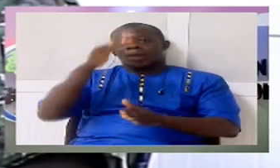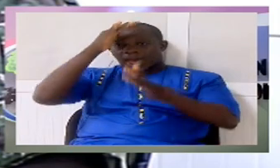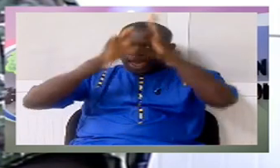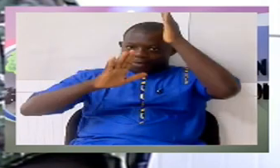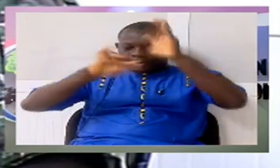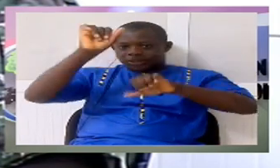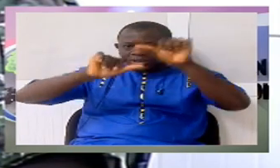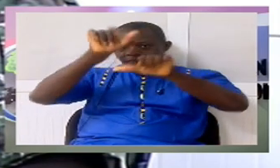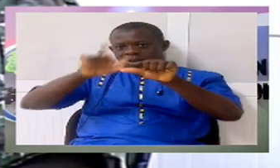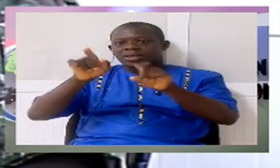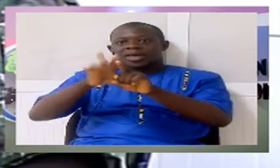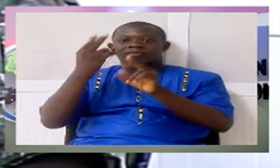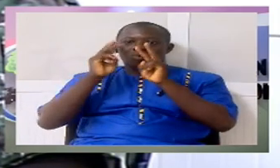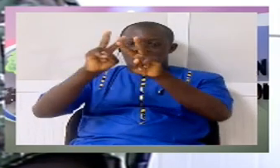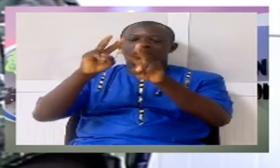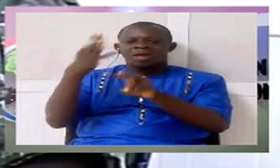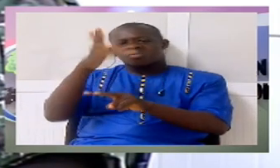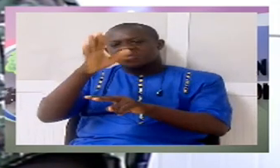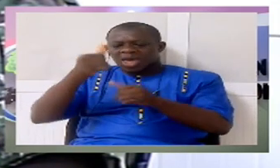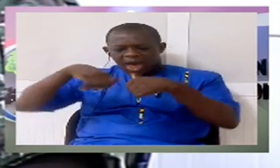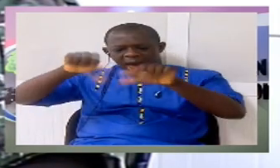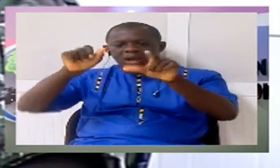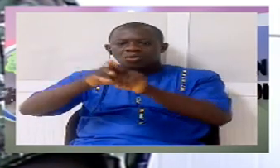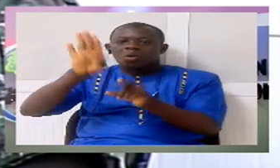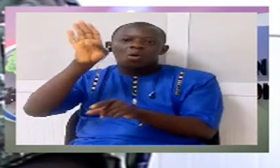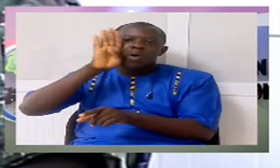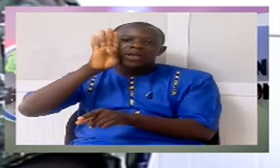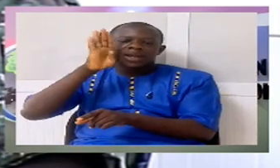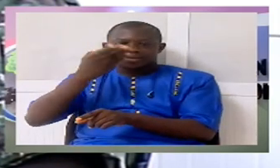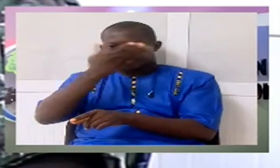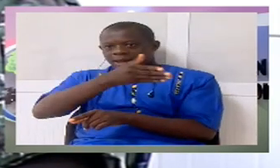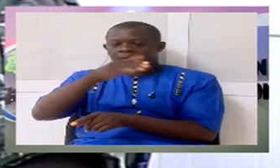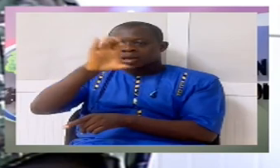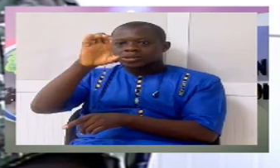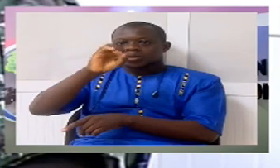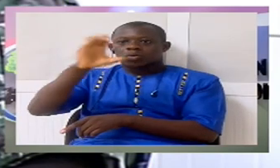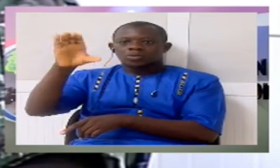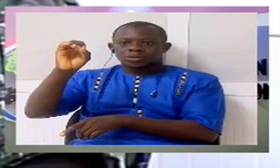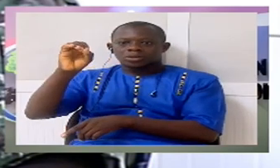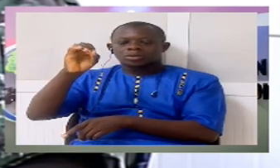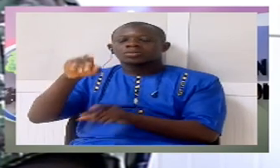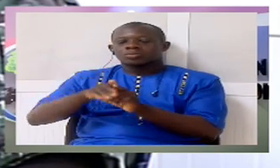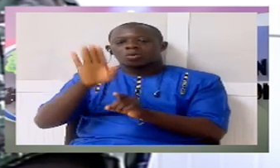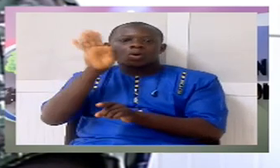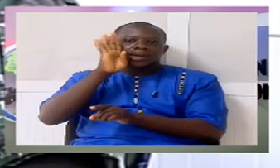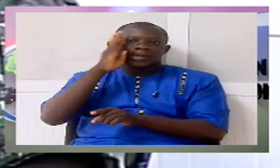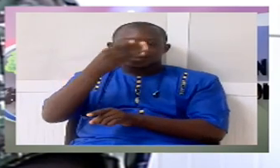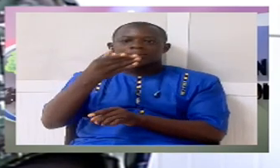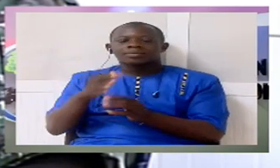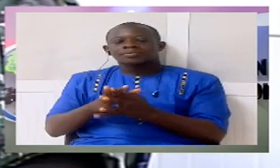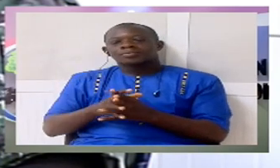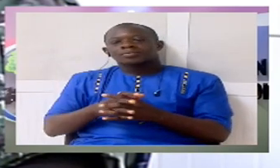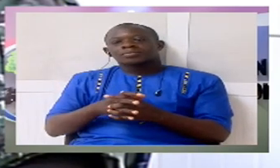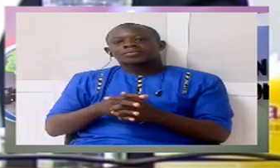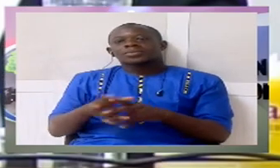Military sweeper, if you check, he would have been around Cocoa Ocean. Around Cocoa Ocean. Yes. And